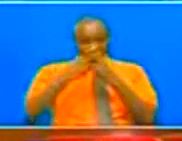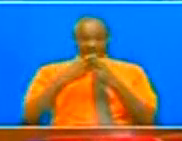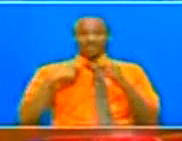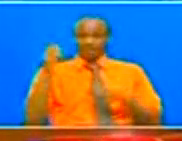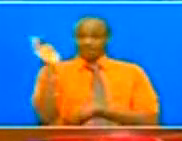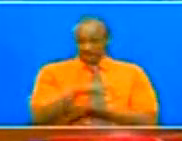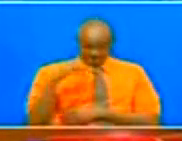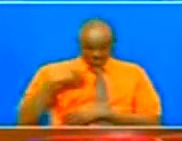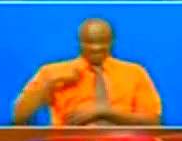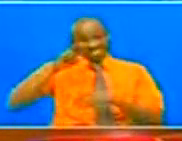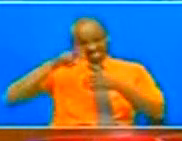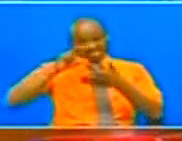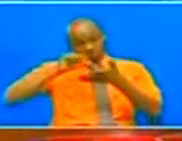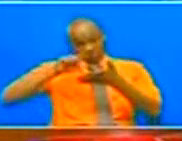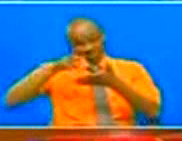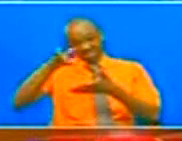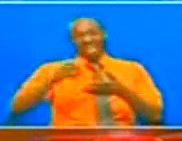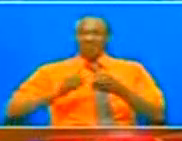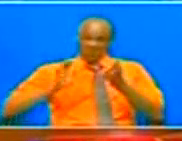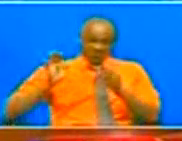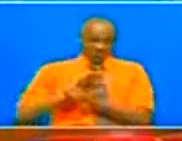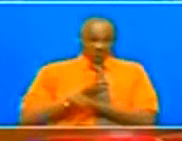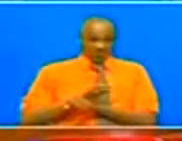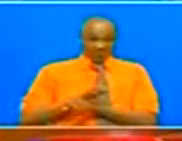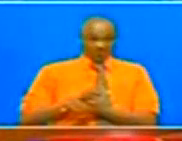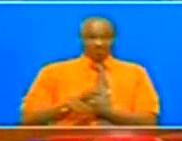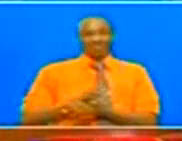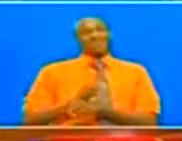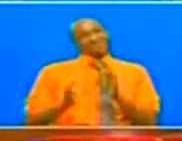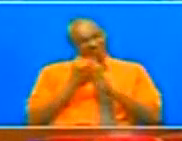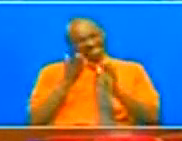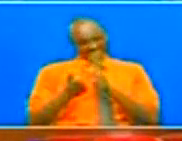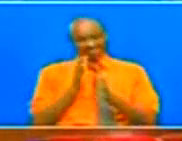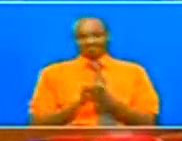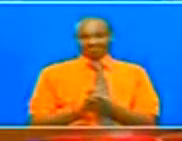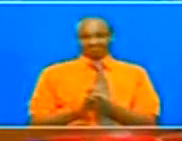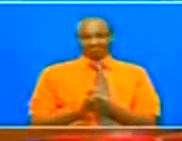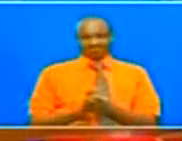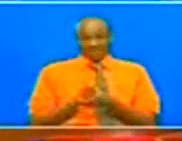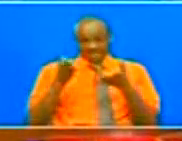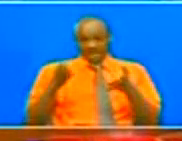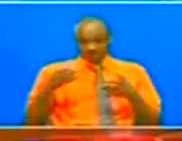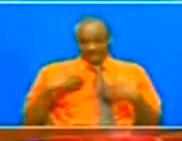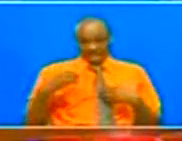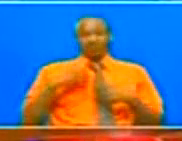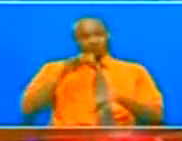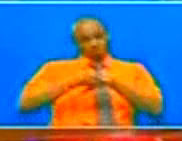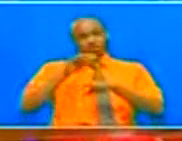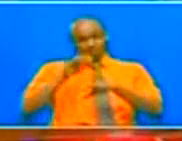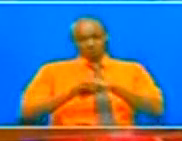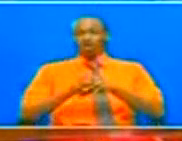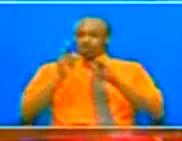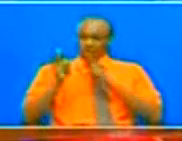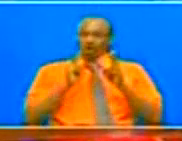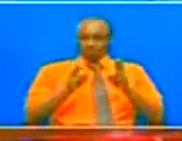will read some of your tweets, which are literally coming in thick and fast. Jeff Koinanga Live is having a very sober debate on the way